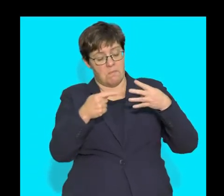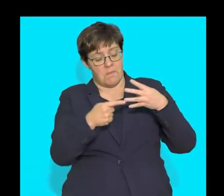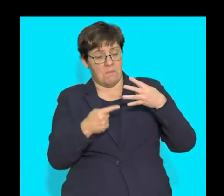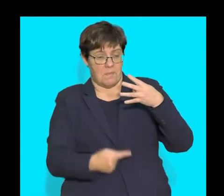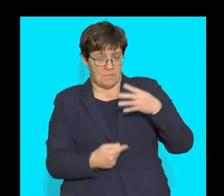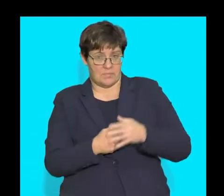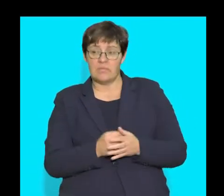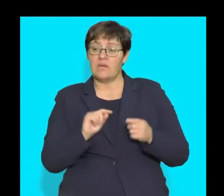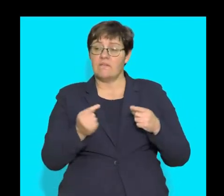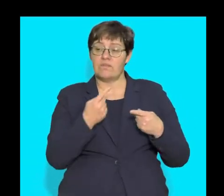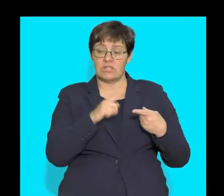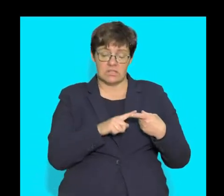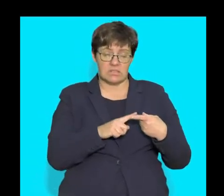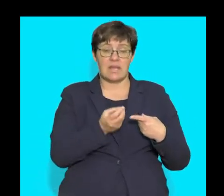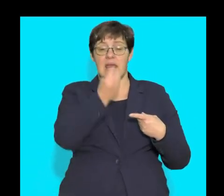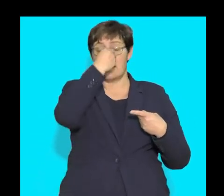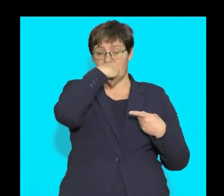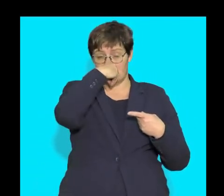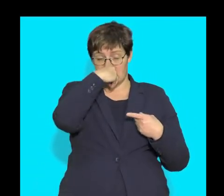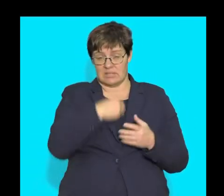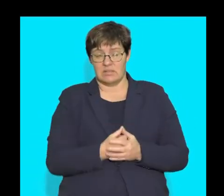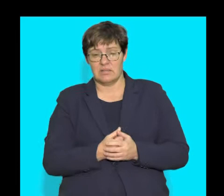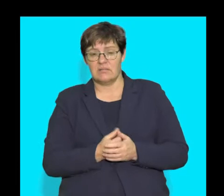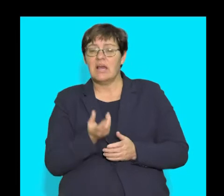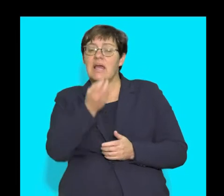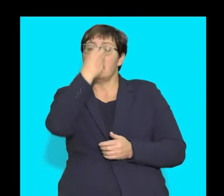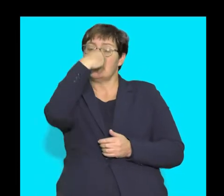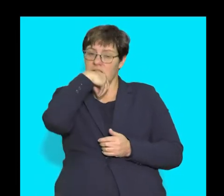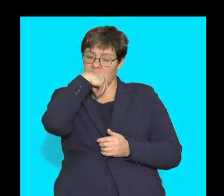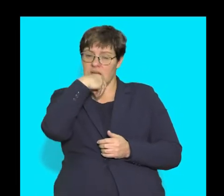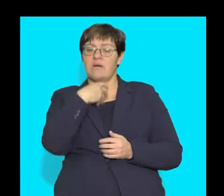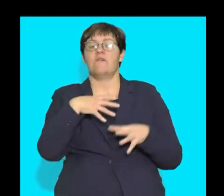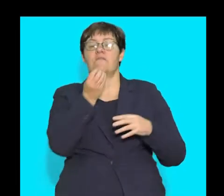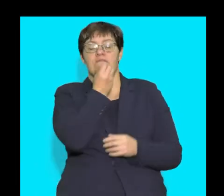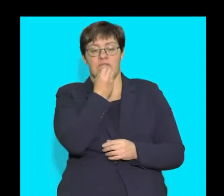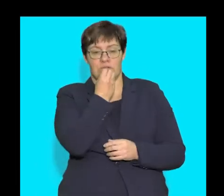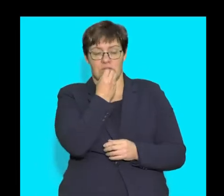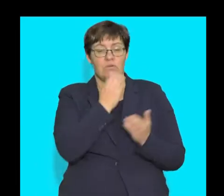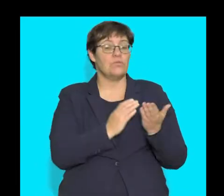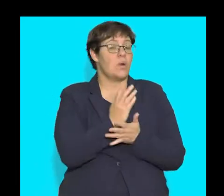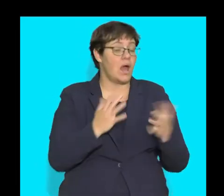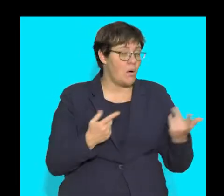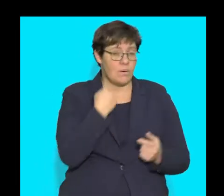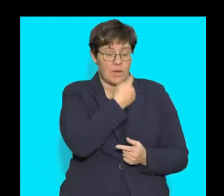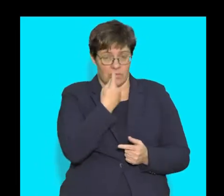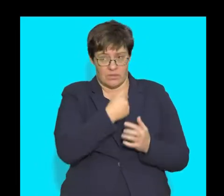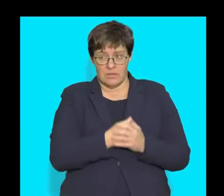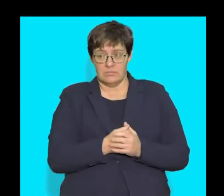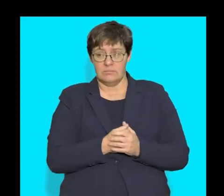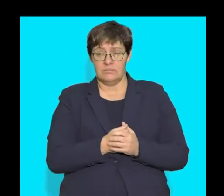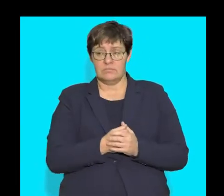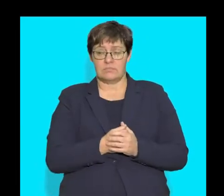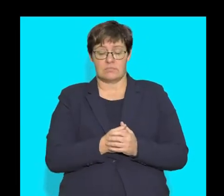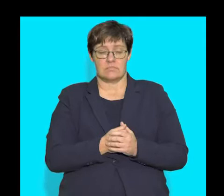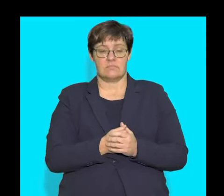stages. The first stage is ingestion, and if you remember, ingestion is the taking in of food through the mouth.